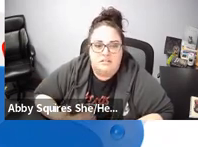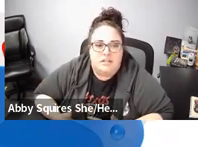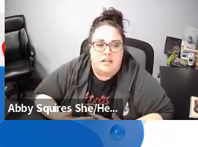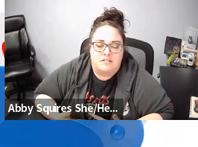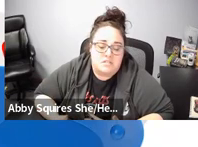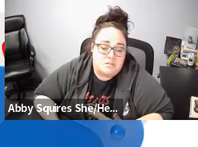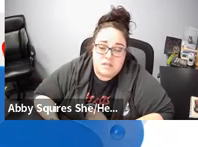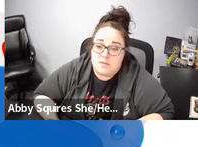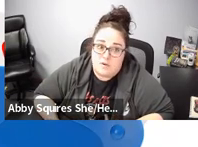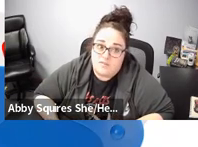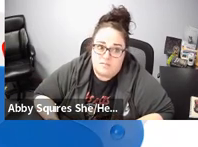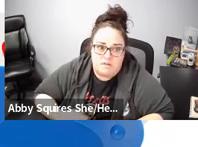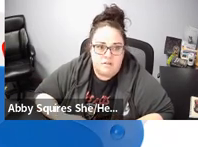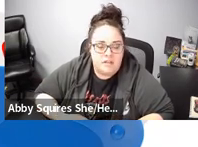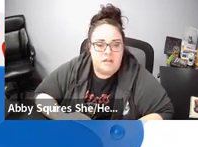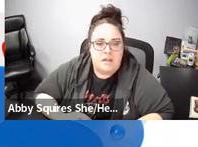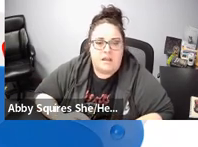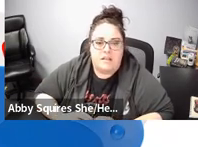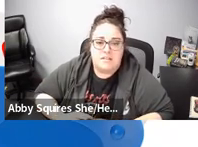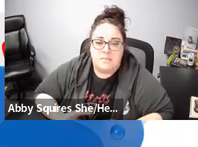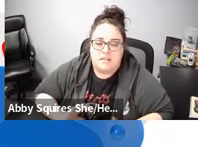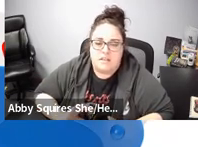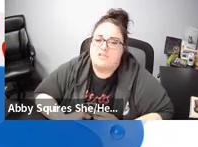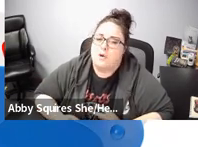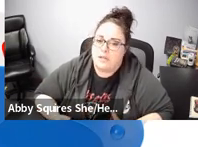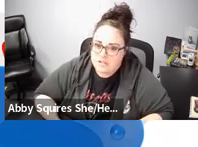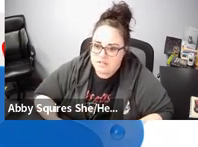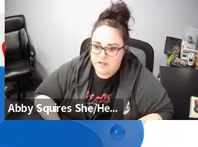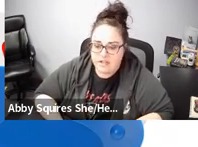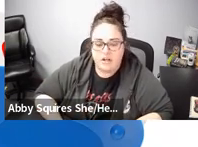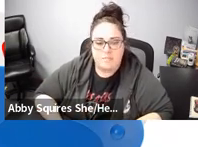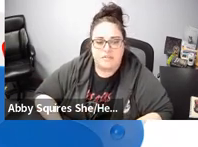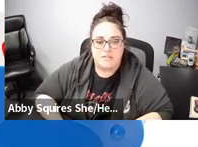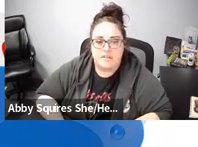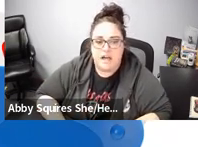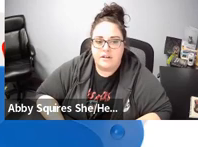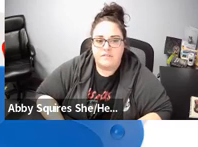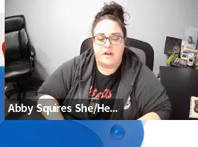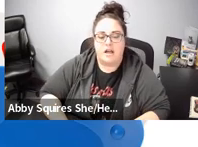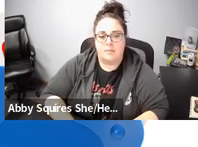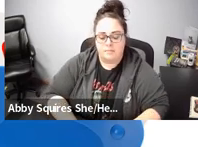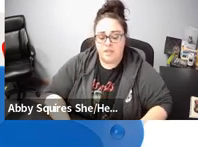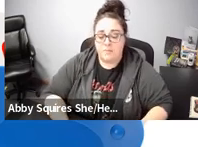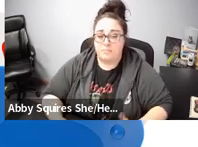strain and just makes it more visible. And something that there's no pictures of on here, but there's a lot